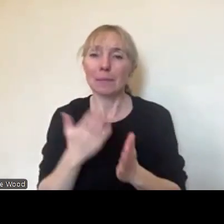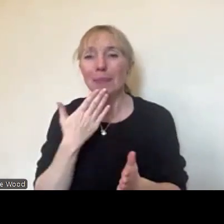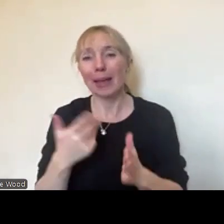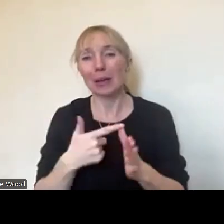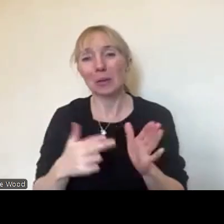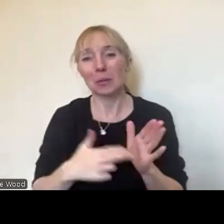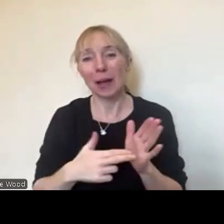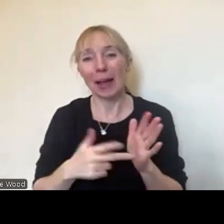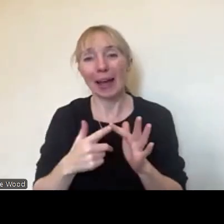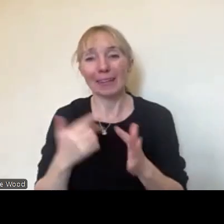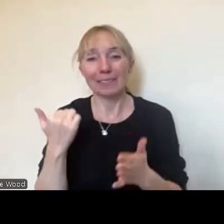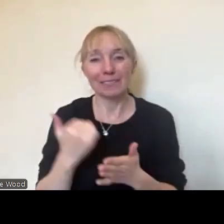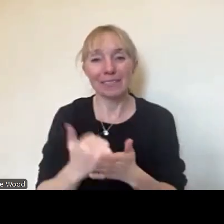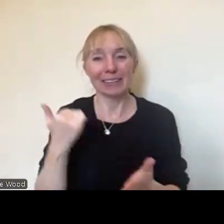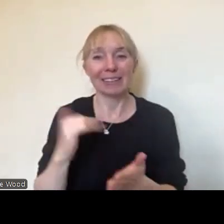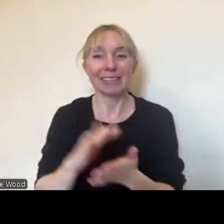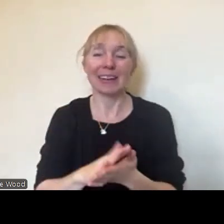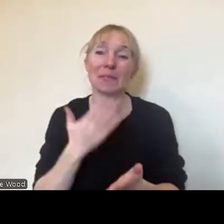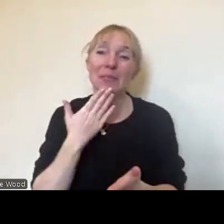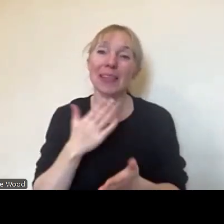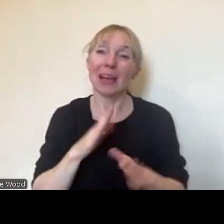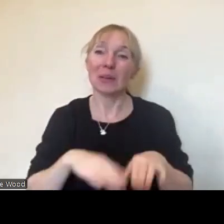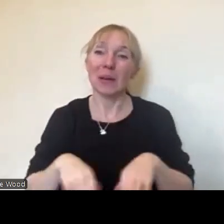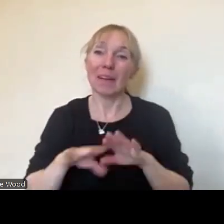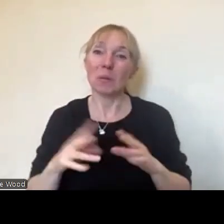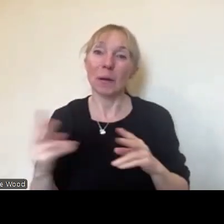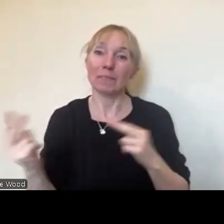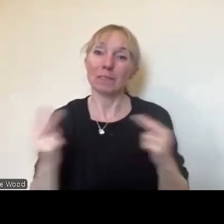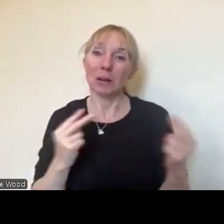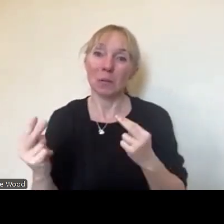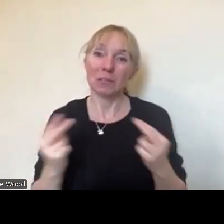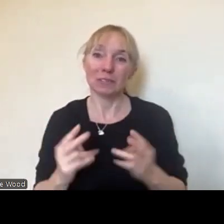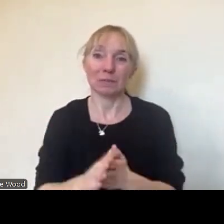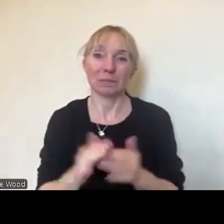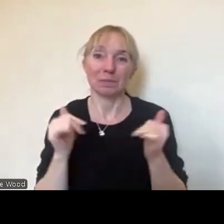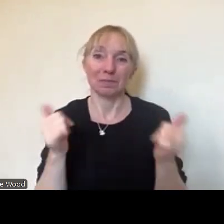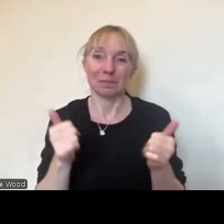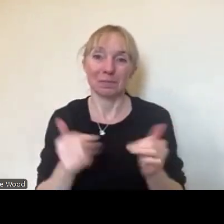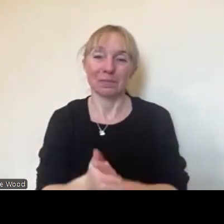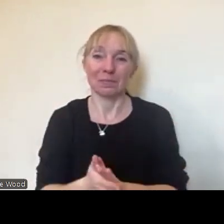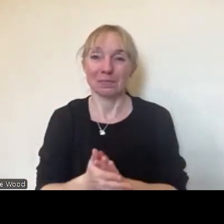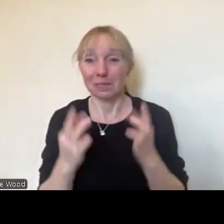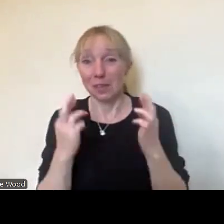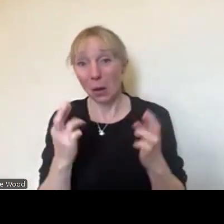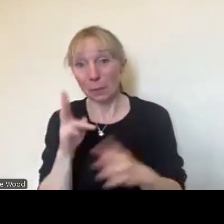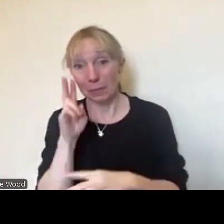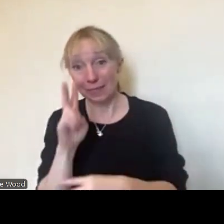fantastic. And thank you everyone for attending as well. Hopefully see you soon. Take care.